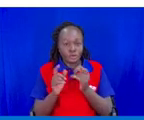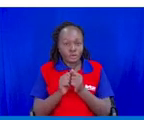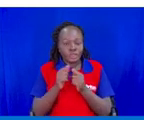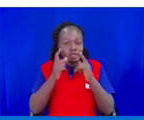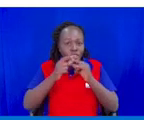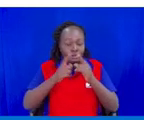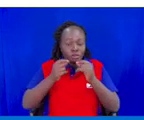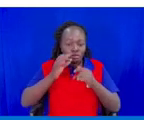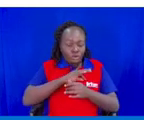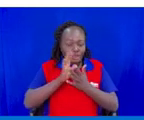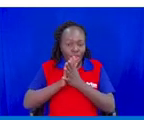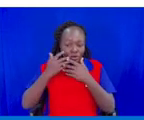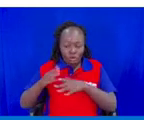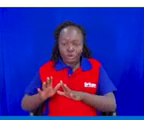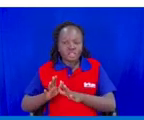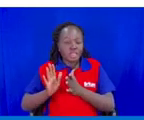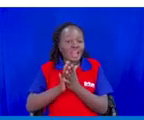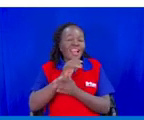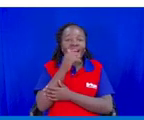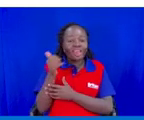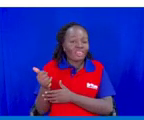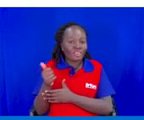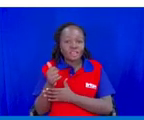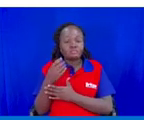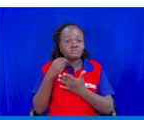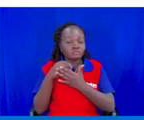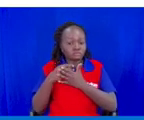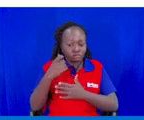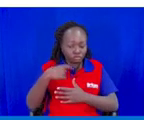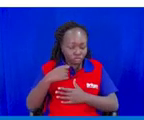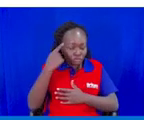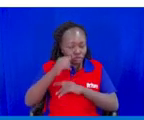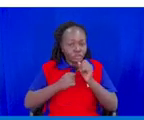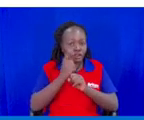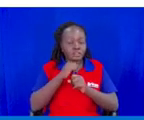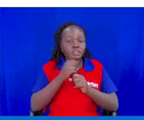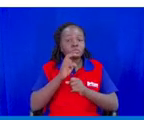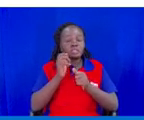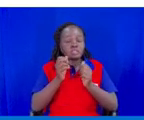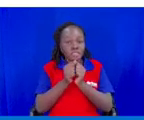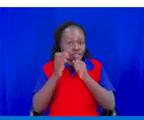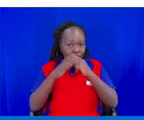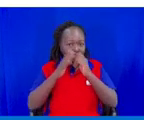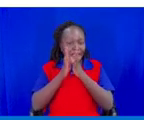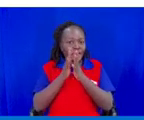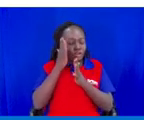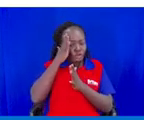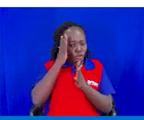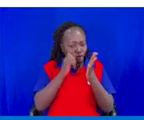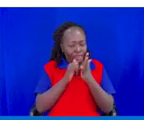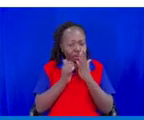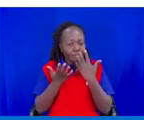and loss and other comprehensive income for the year ended 31st December 2019. And we'll note that the balanced